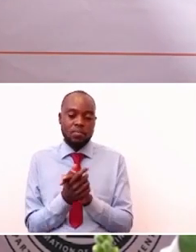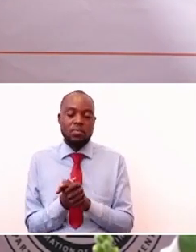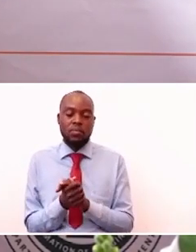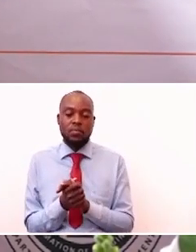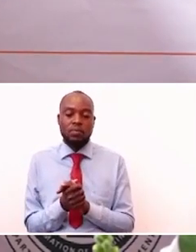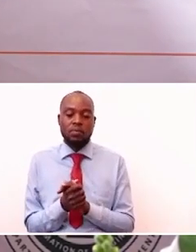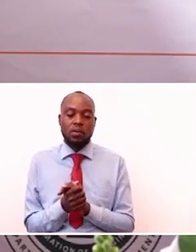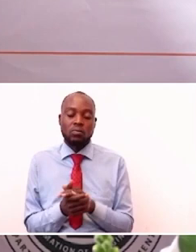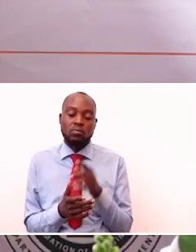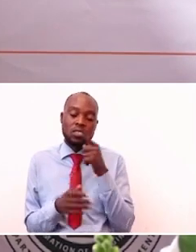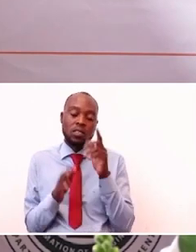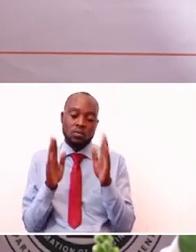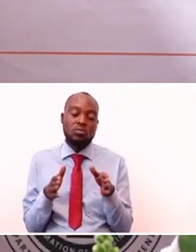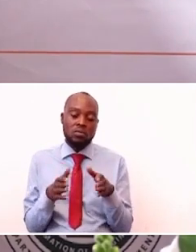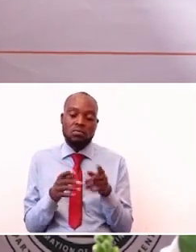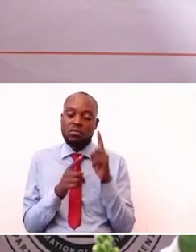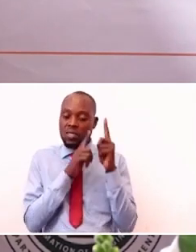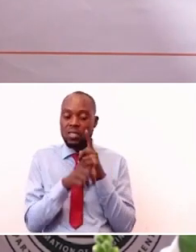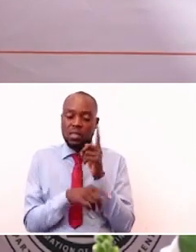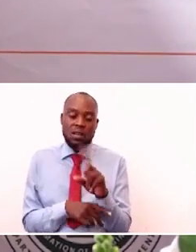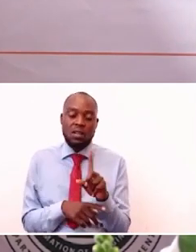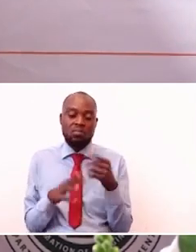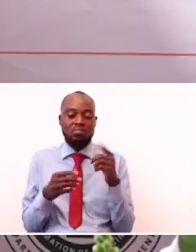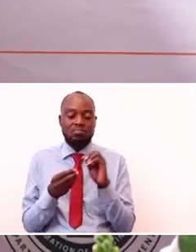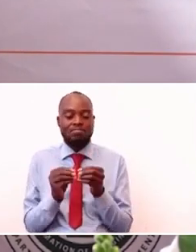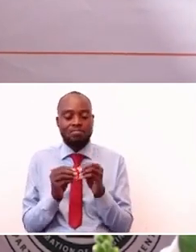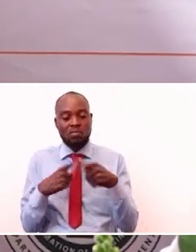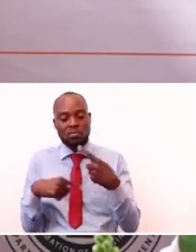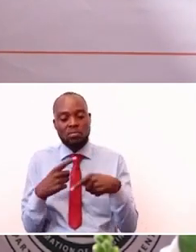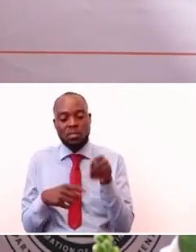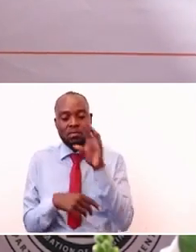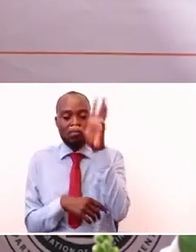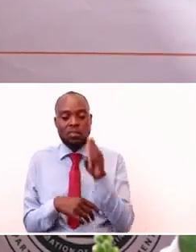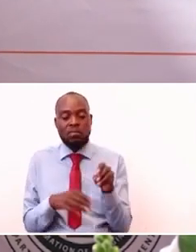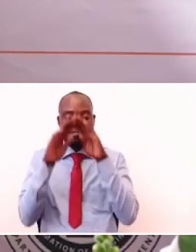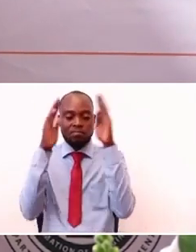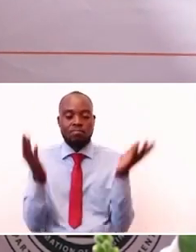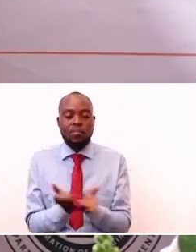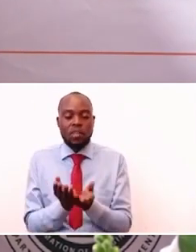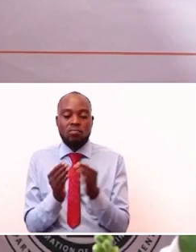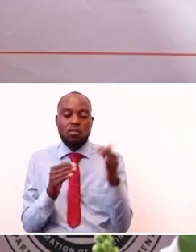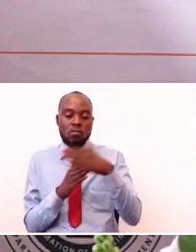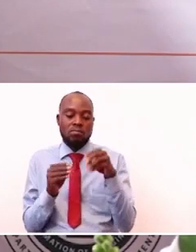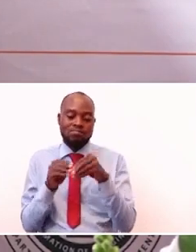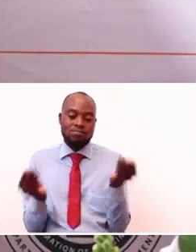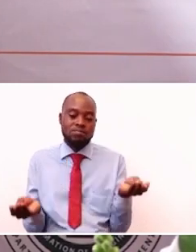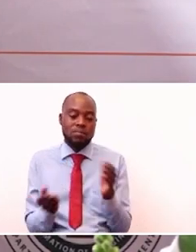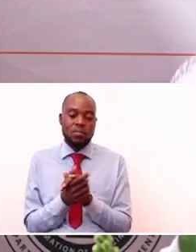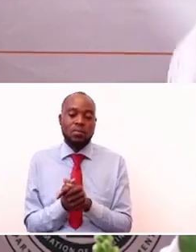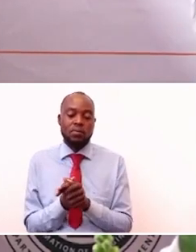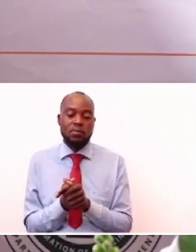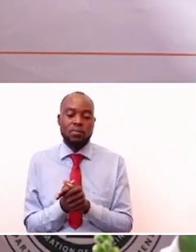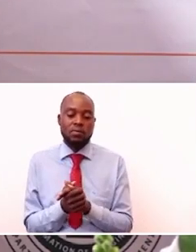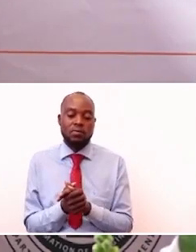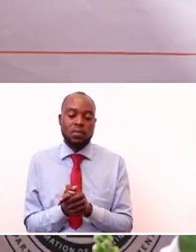to be honest, I do not think we have made progress as a continent with regard to adoption of blockchain. Some of